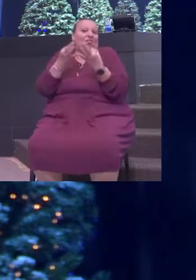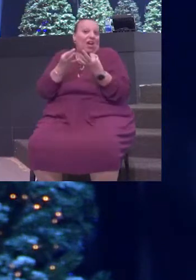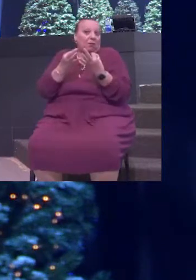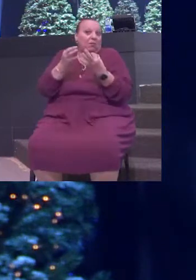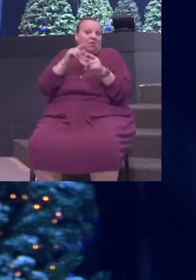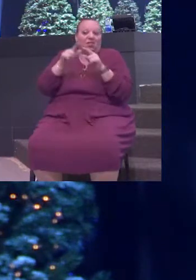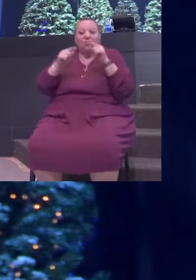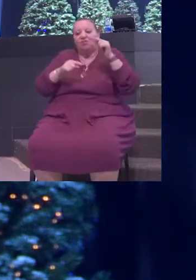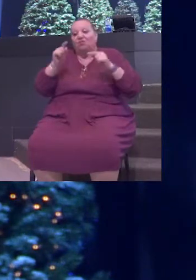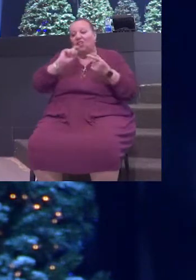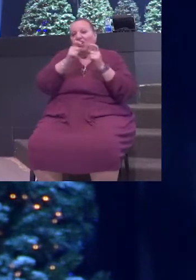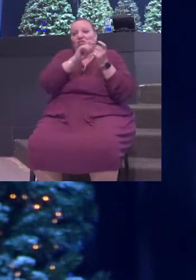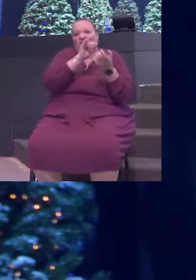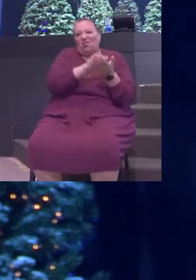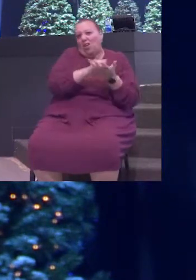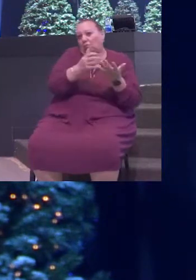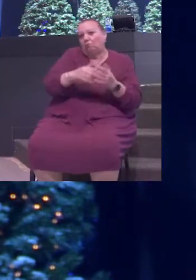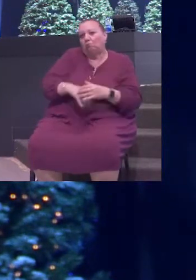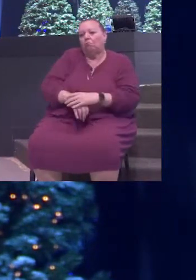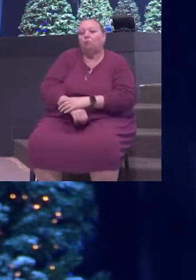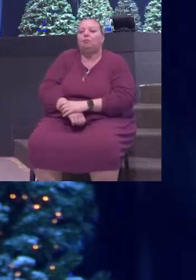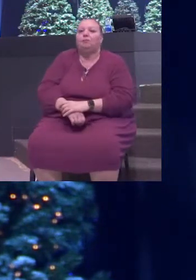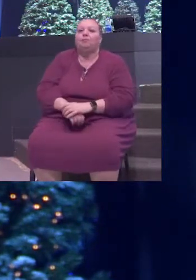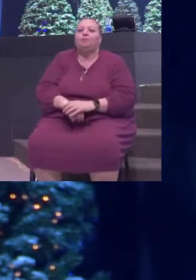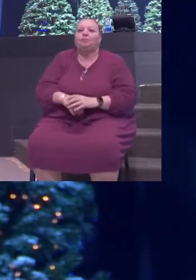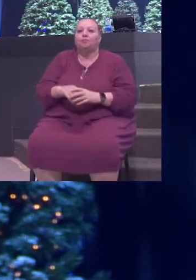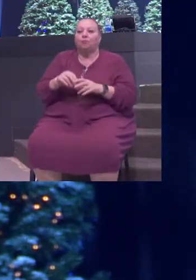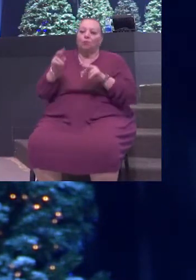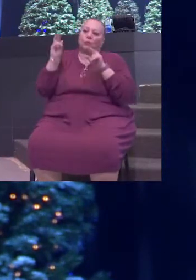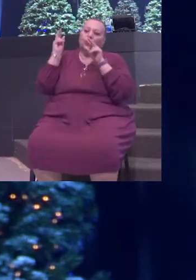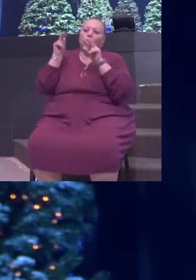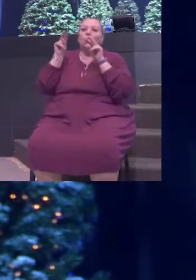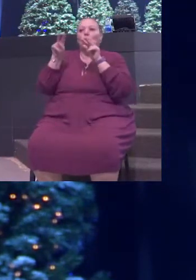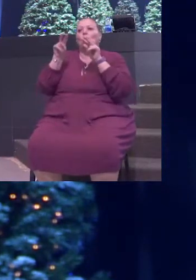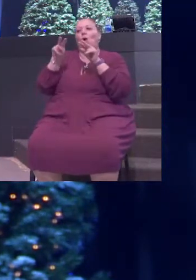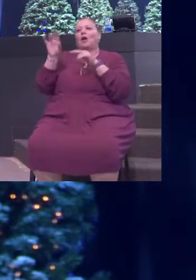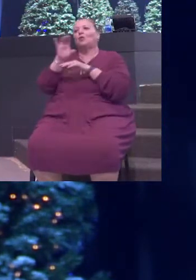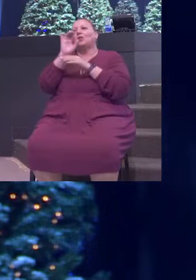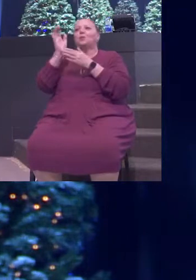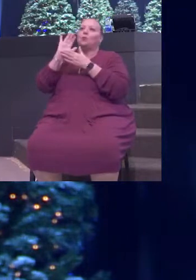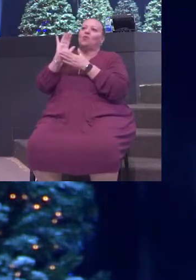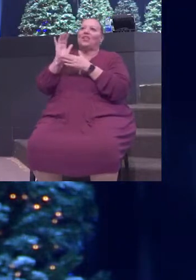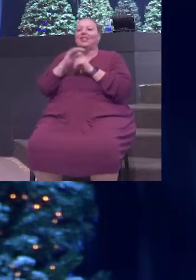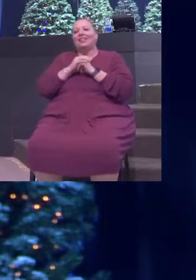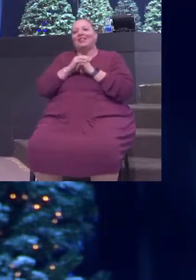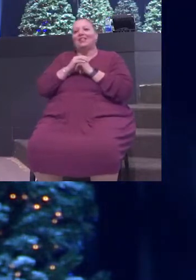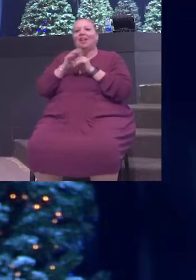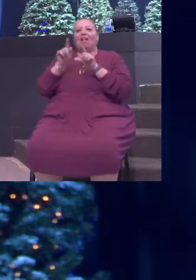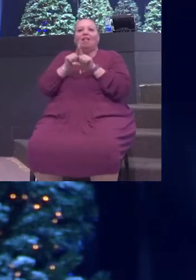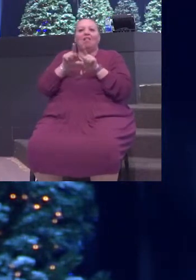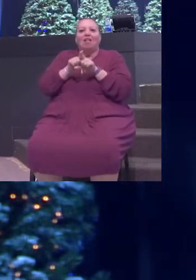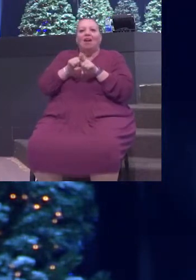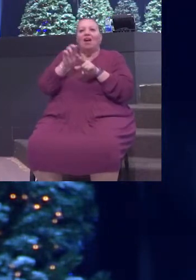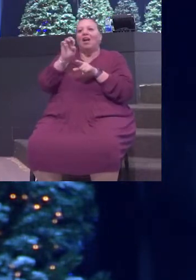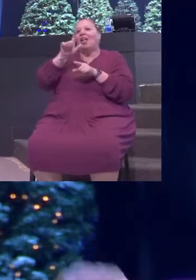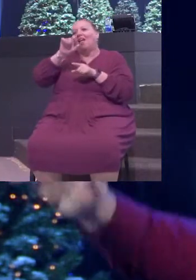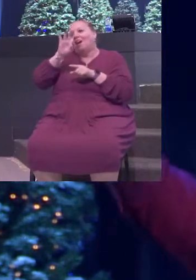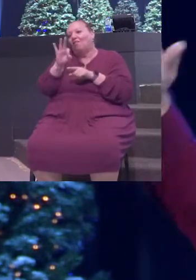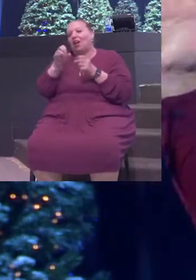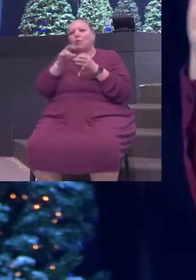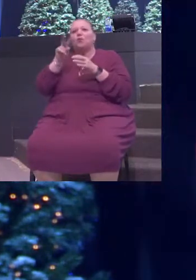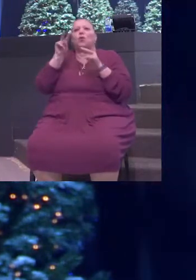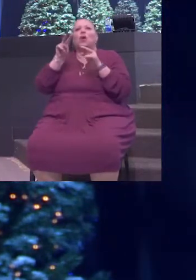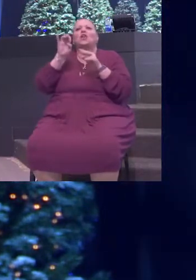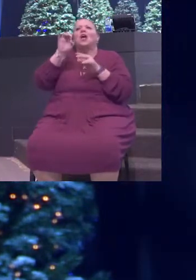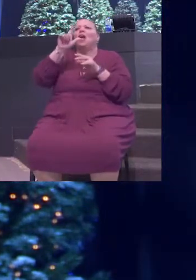Different variations of that. Watch Christmas movies such as Elf. How many of you